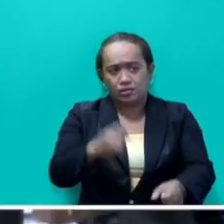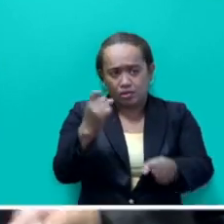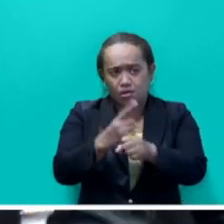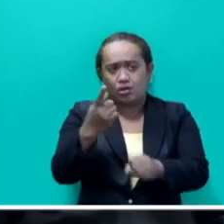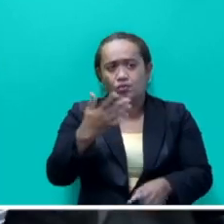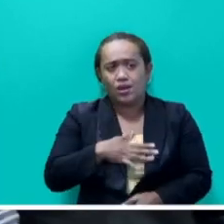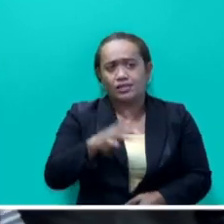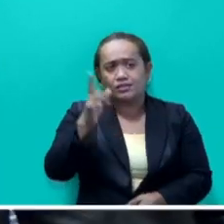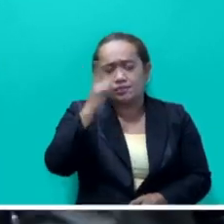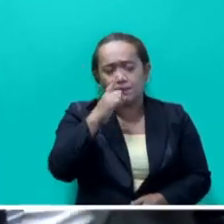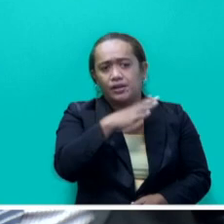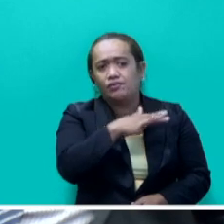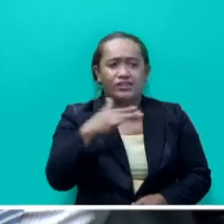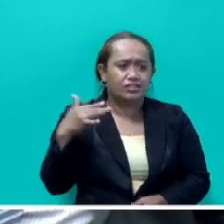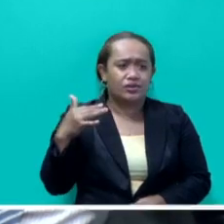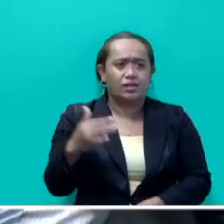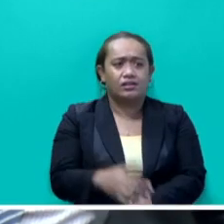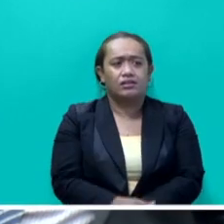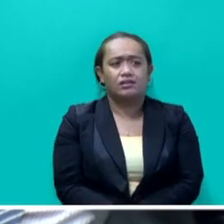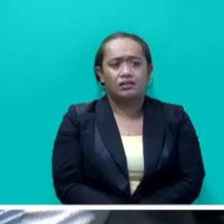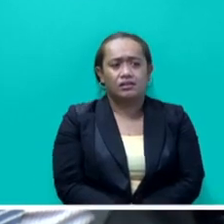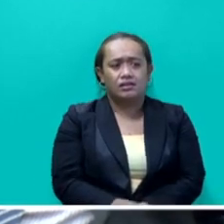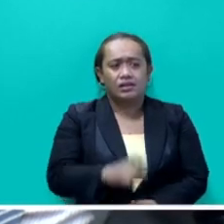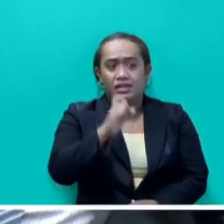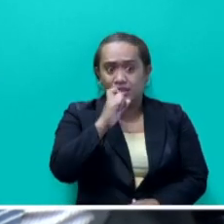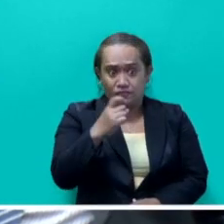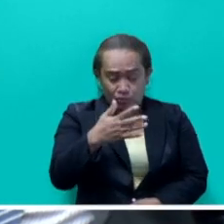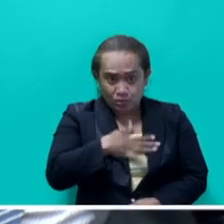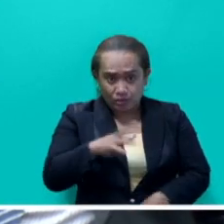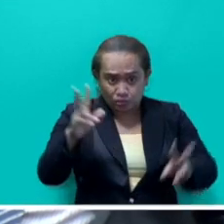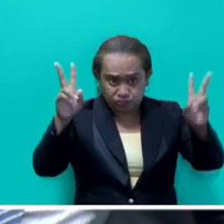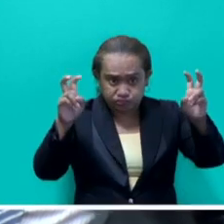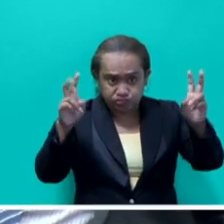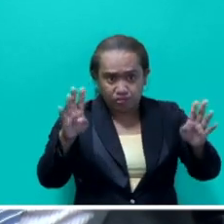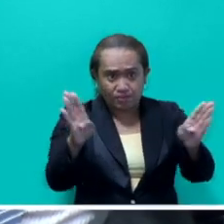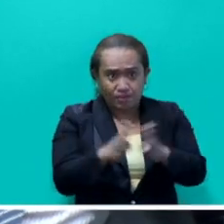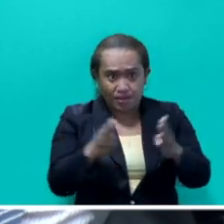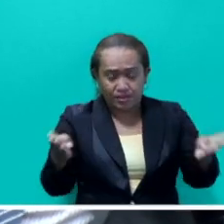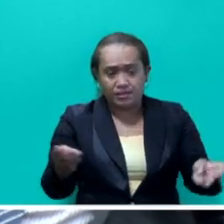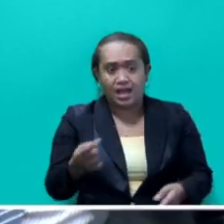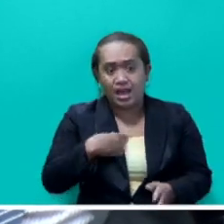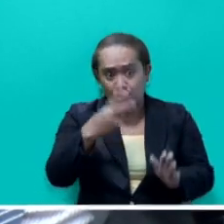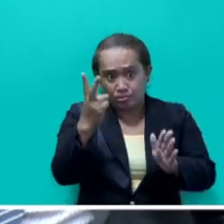the people of Israel. If we want to quote from the Bible, I'll read